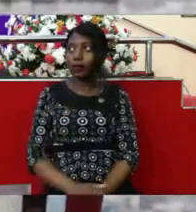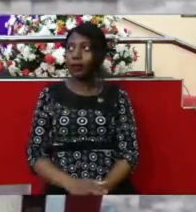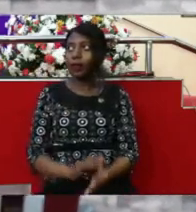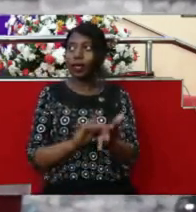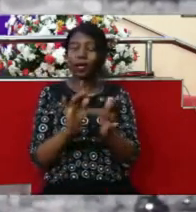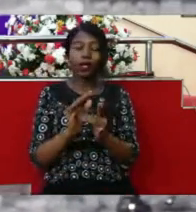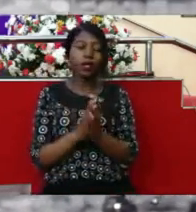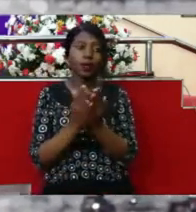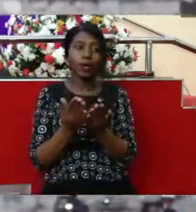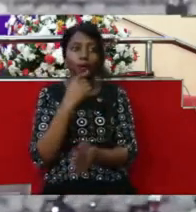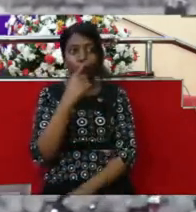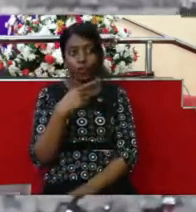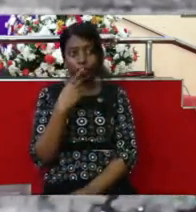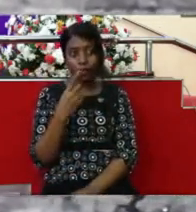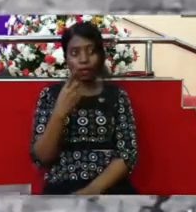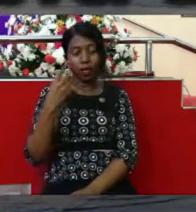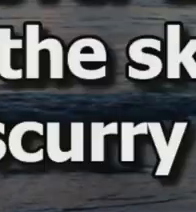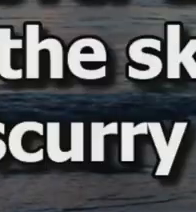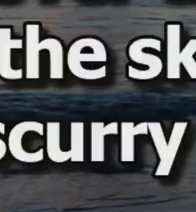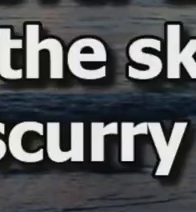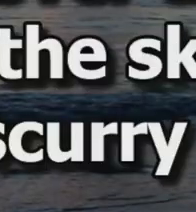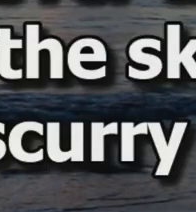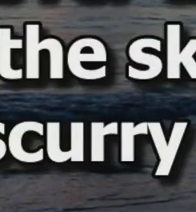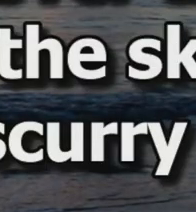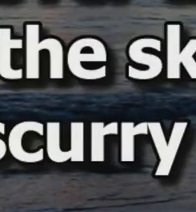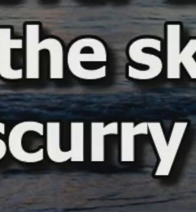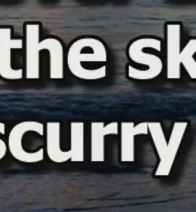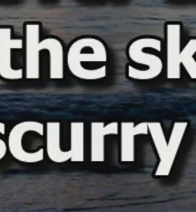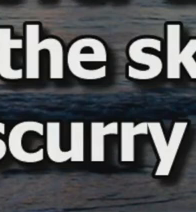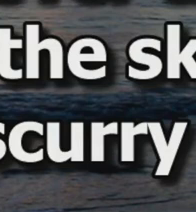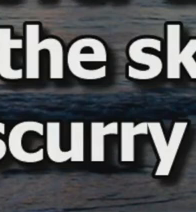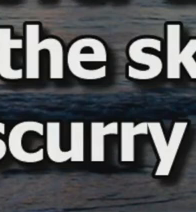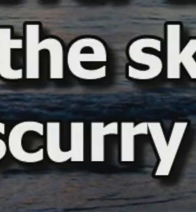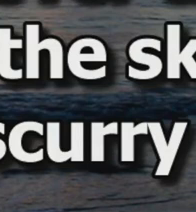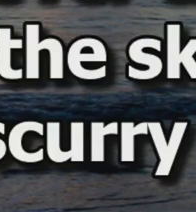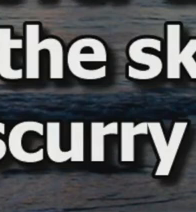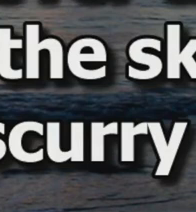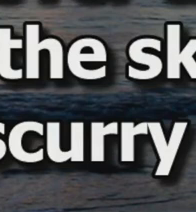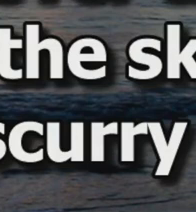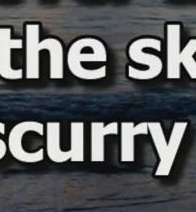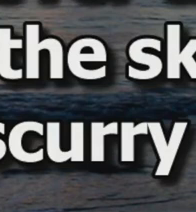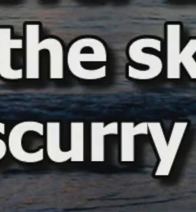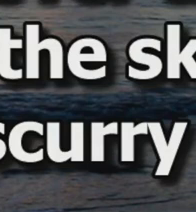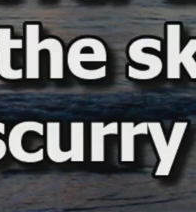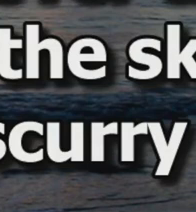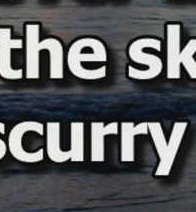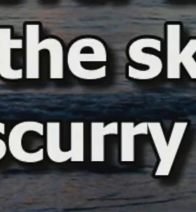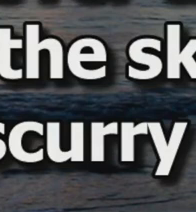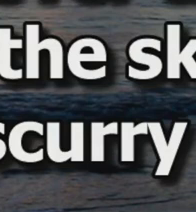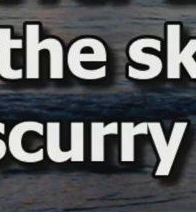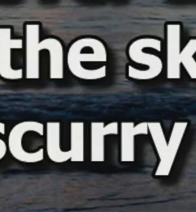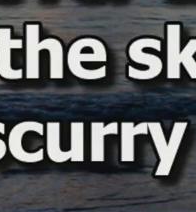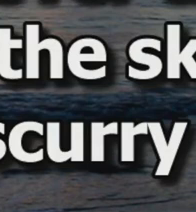and God blessed them and said. Mungu akawabariki na akasema. Be fruitful and multiply.